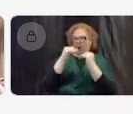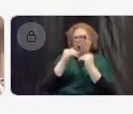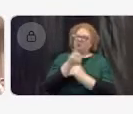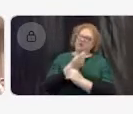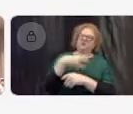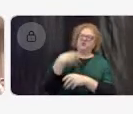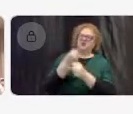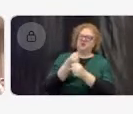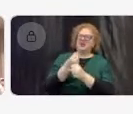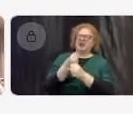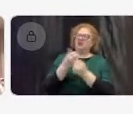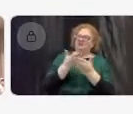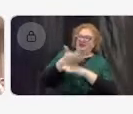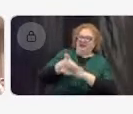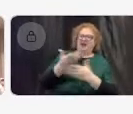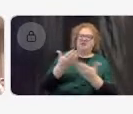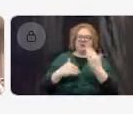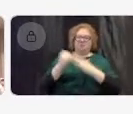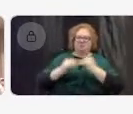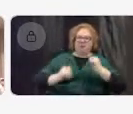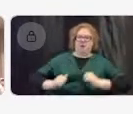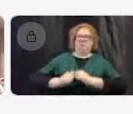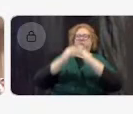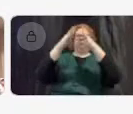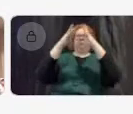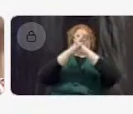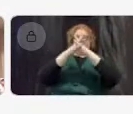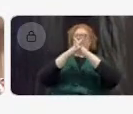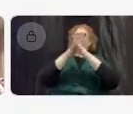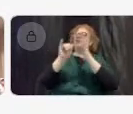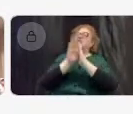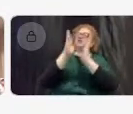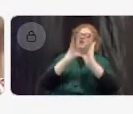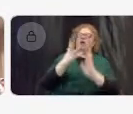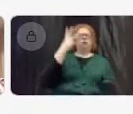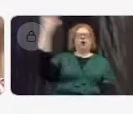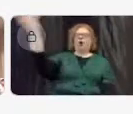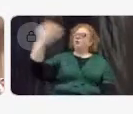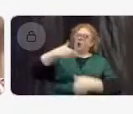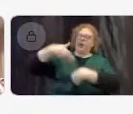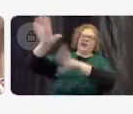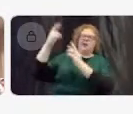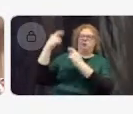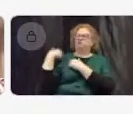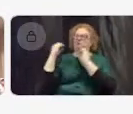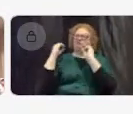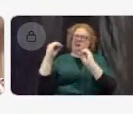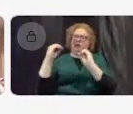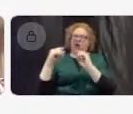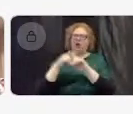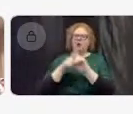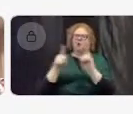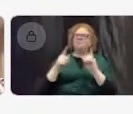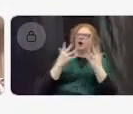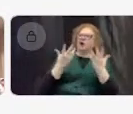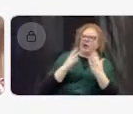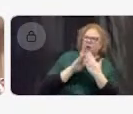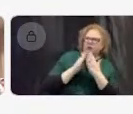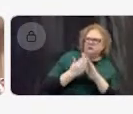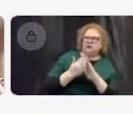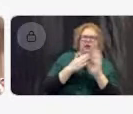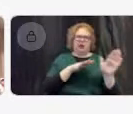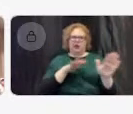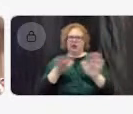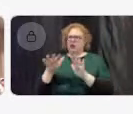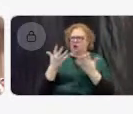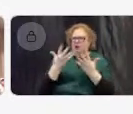have any responsibility. So I just want to clarify what access I have as far as vehicular access. Can I pave that? Can I bring in